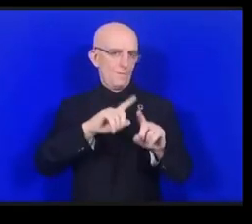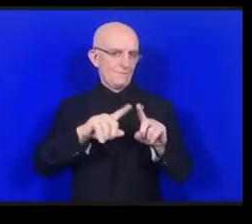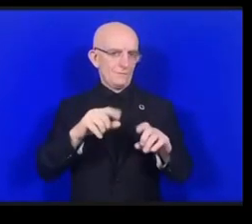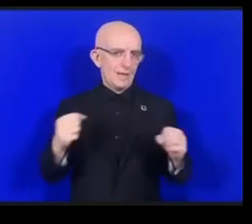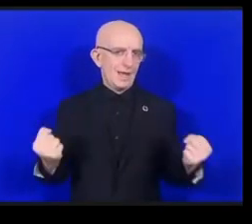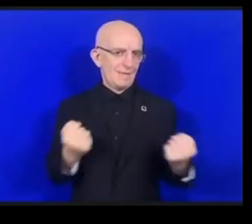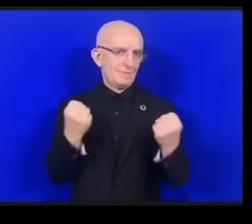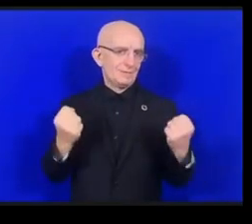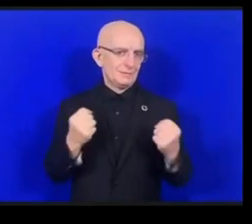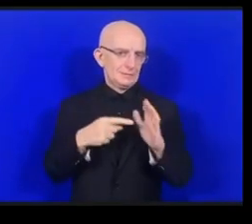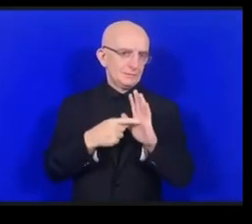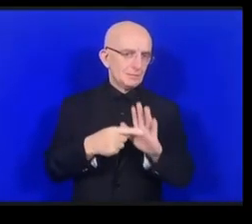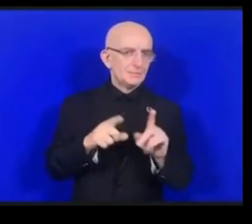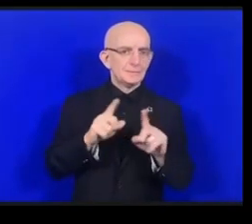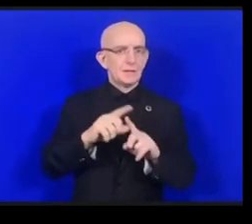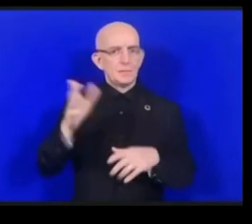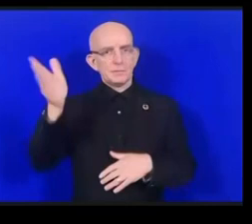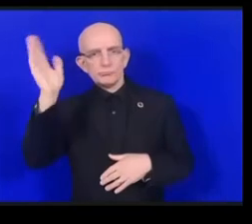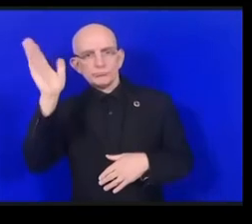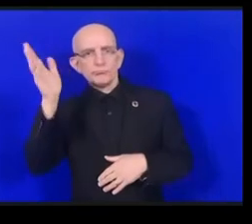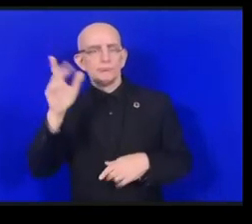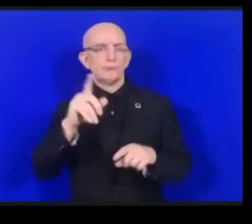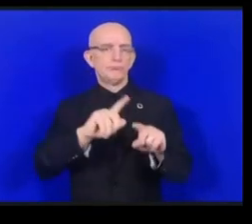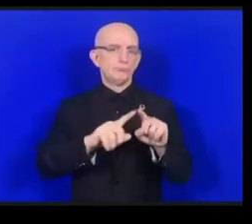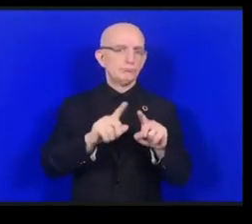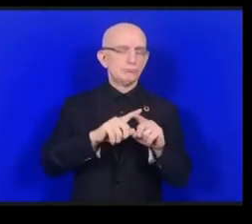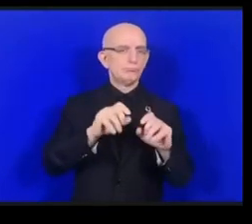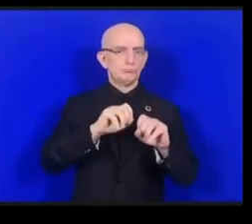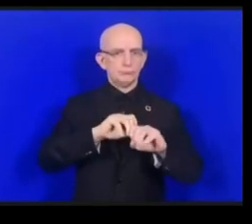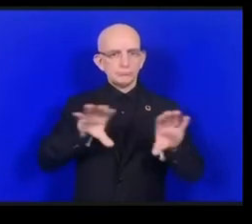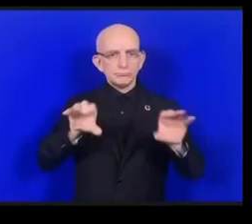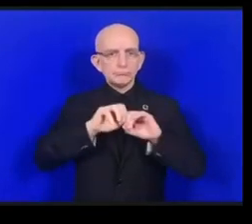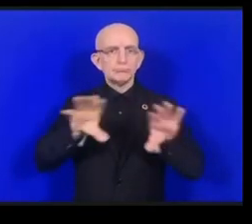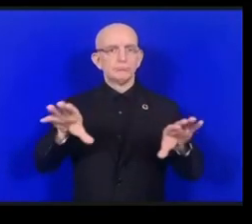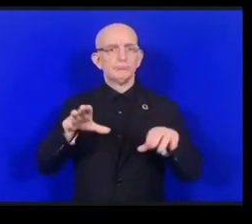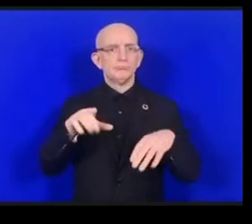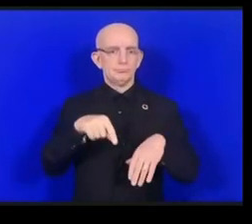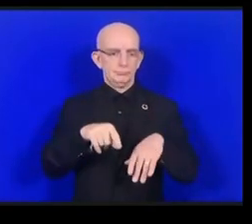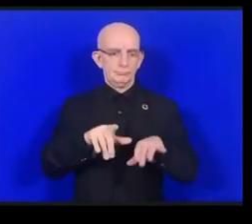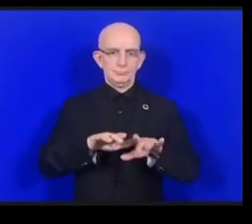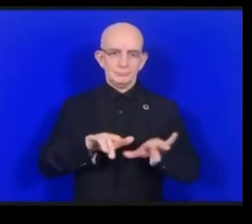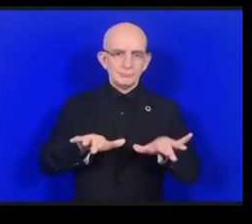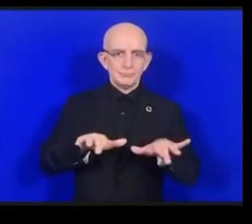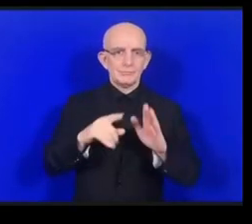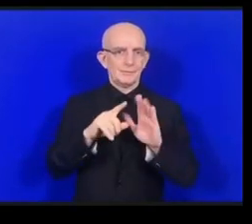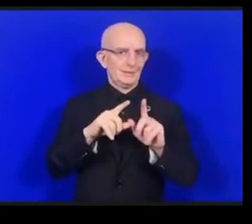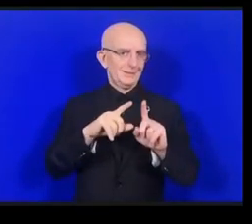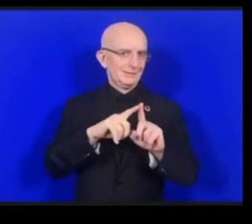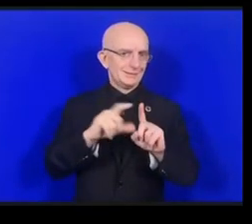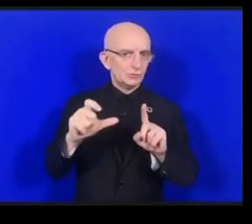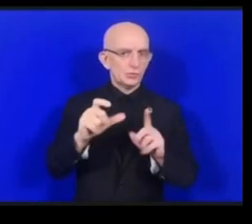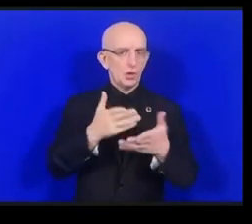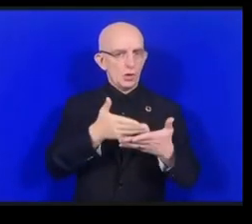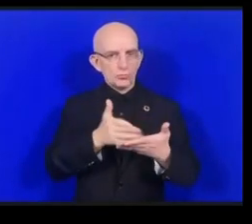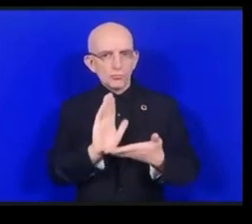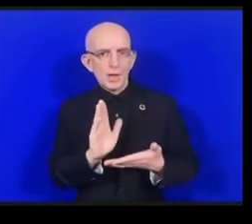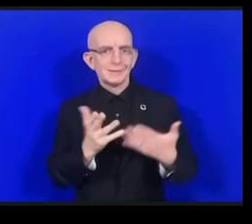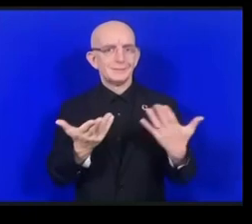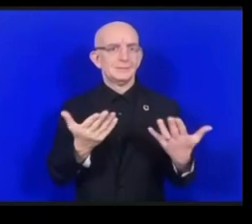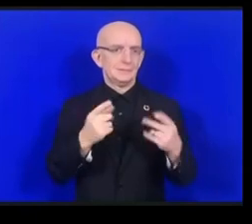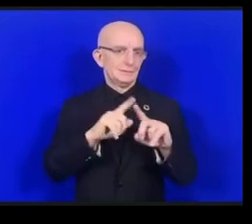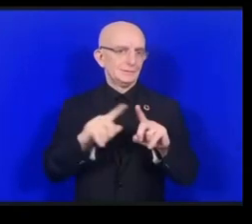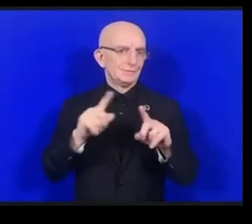Rel uh related uh matter but on one hand that digital SP is not no longer sped at